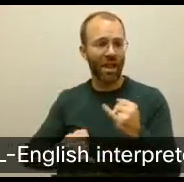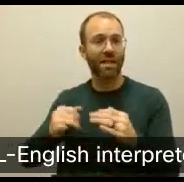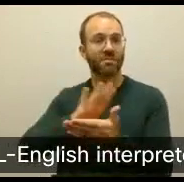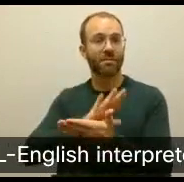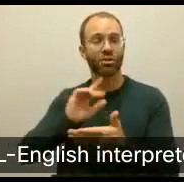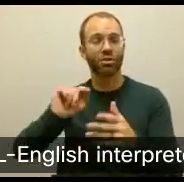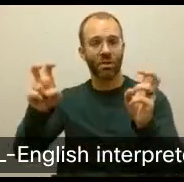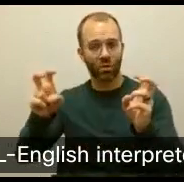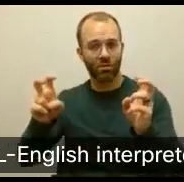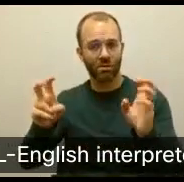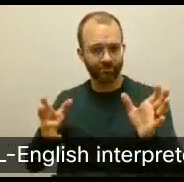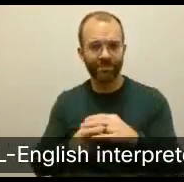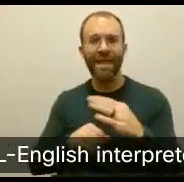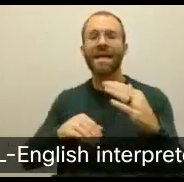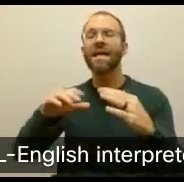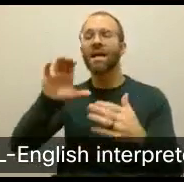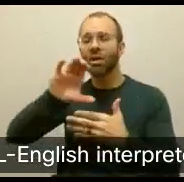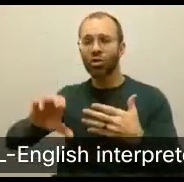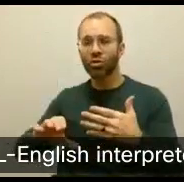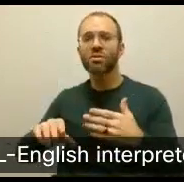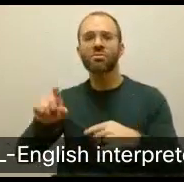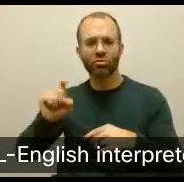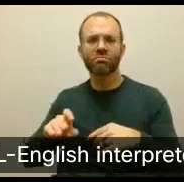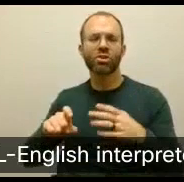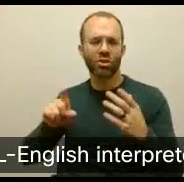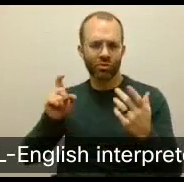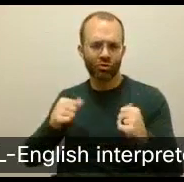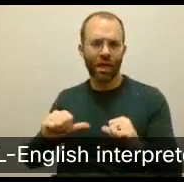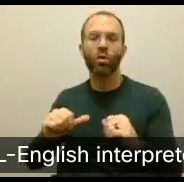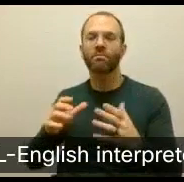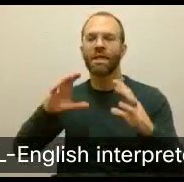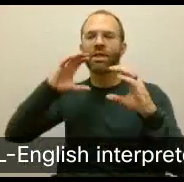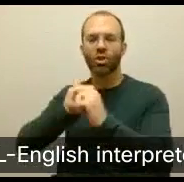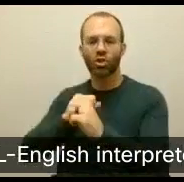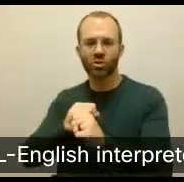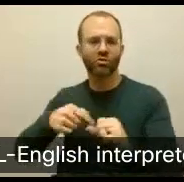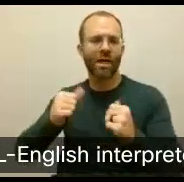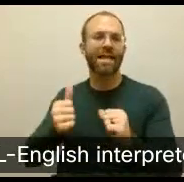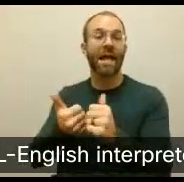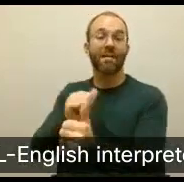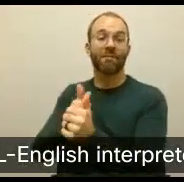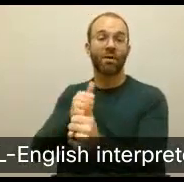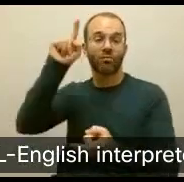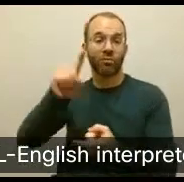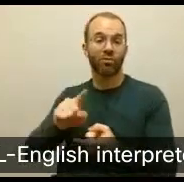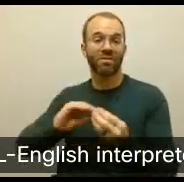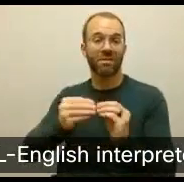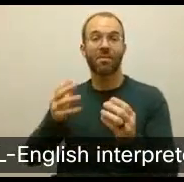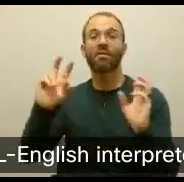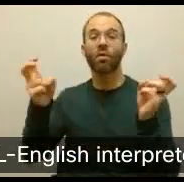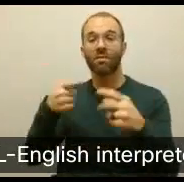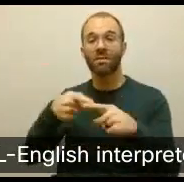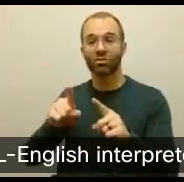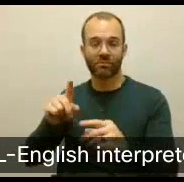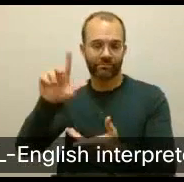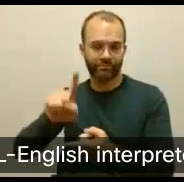conclusion, you should attempt to lessen the number of quotes while note-taking. So the author who wrote this paraphrased text has